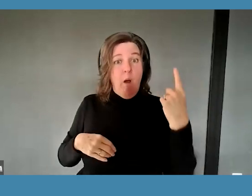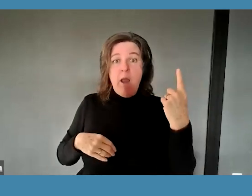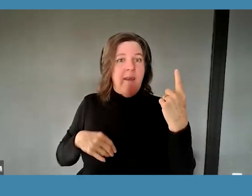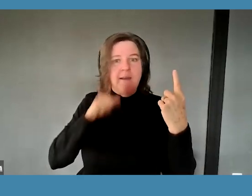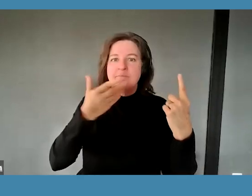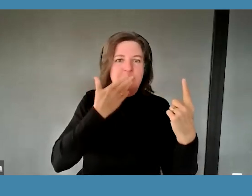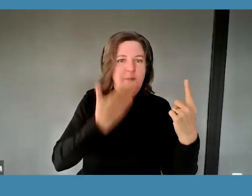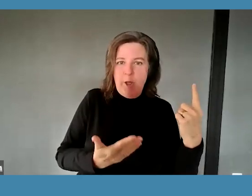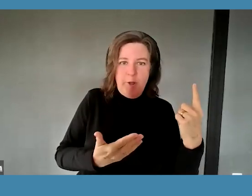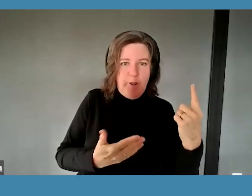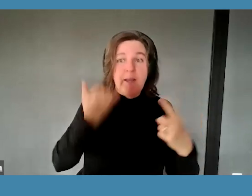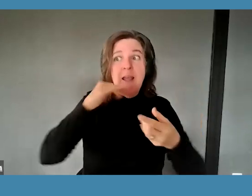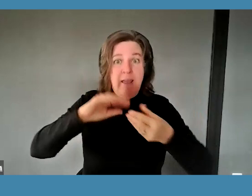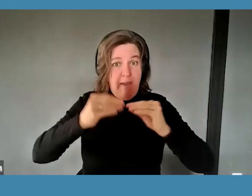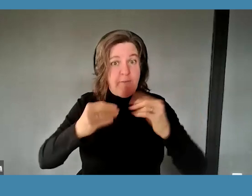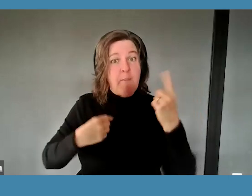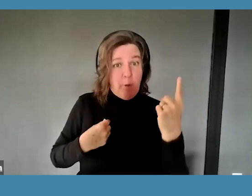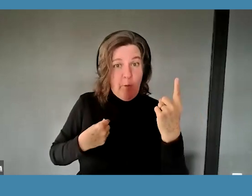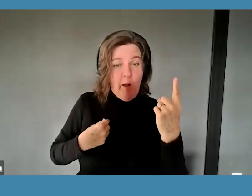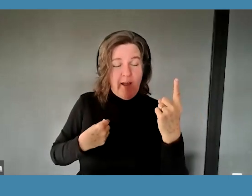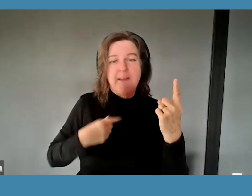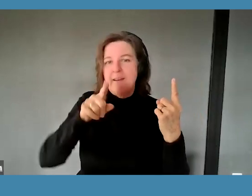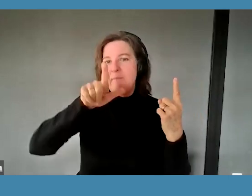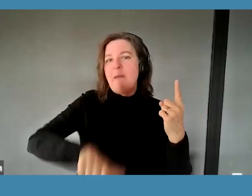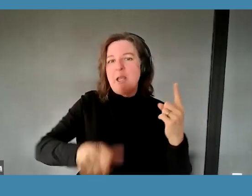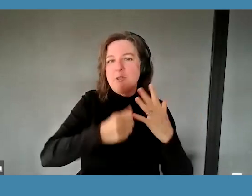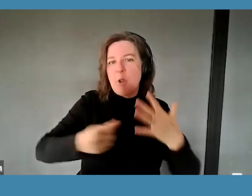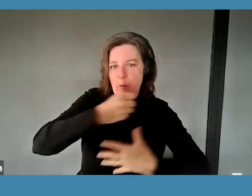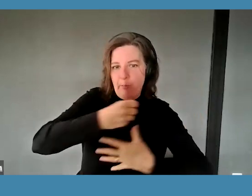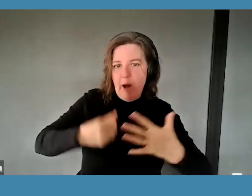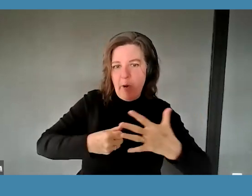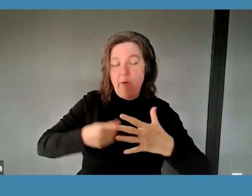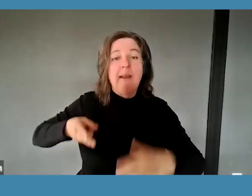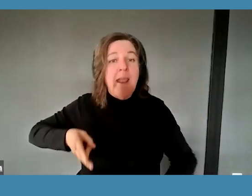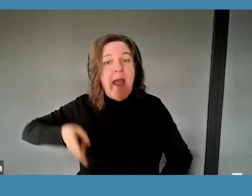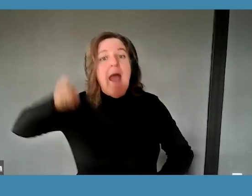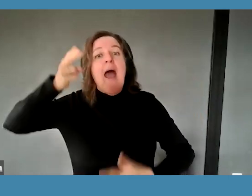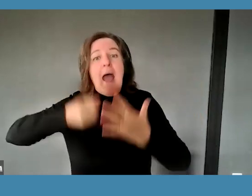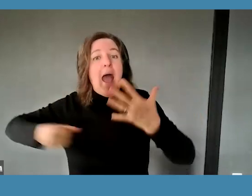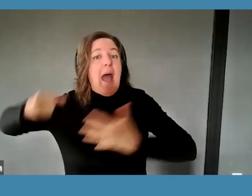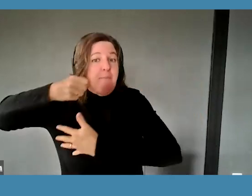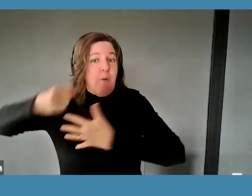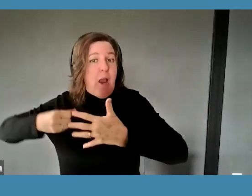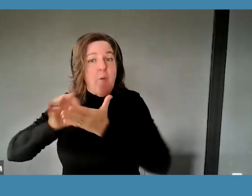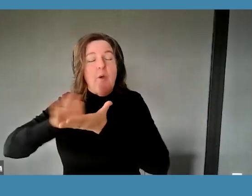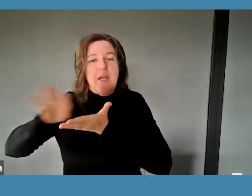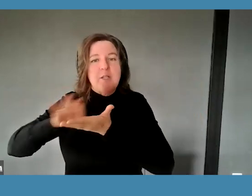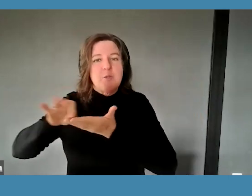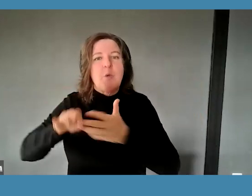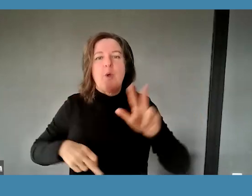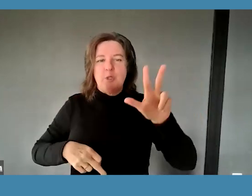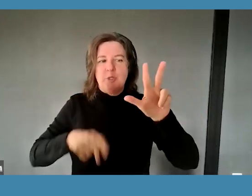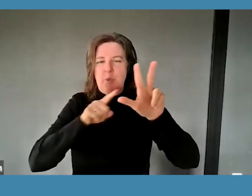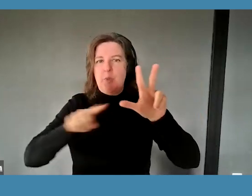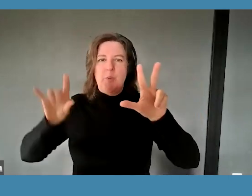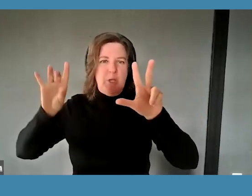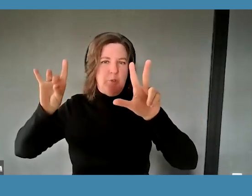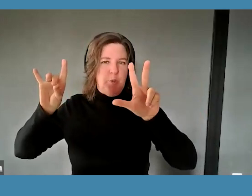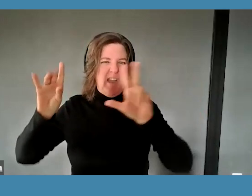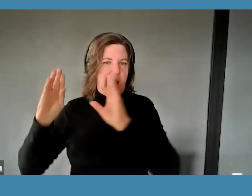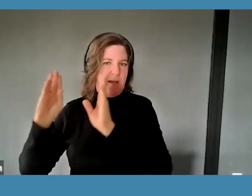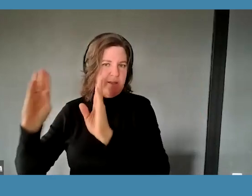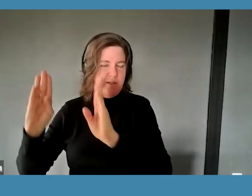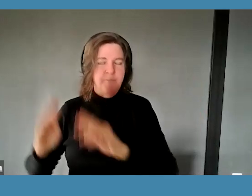low priority if you are number 1. The higher priority scores are ranks 3 through 8. If you are placed in